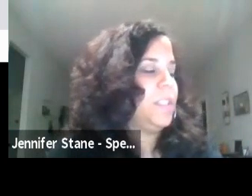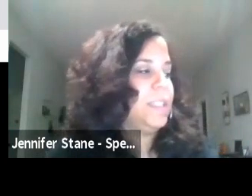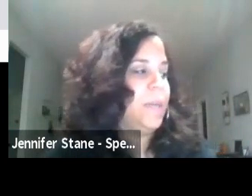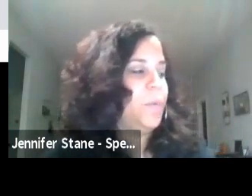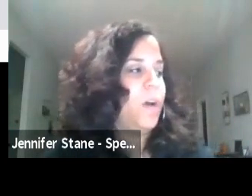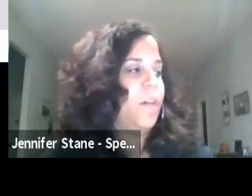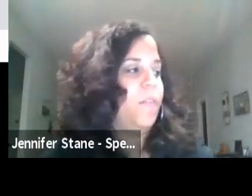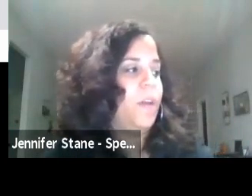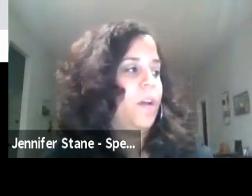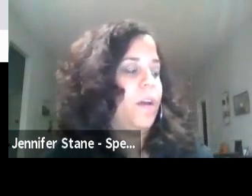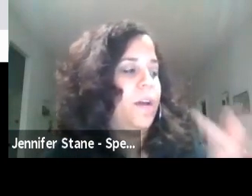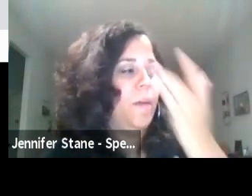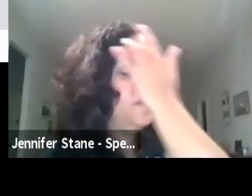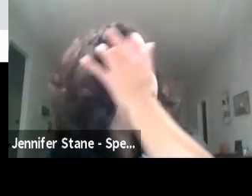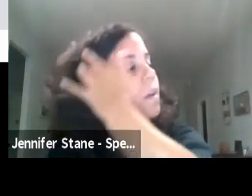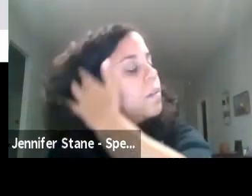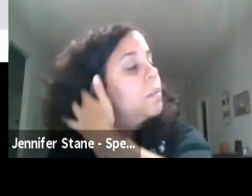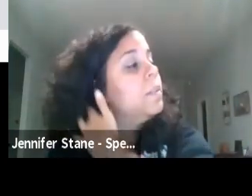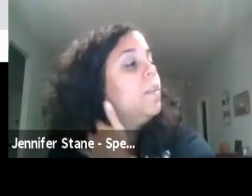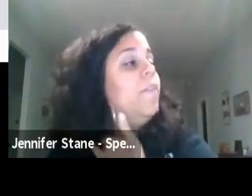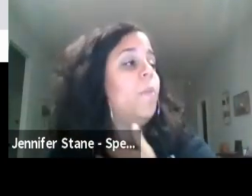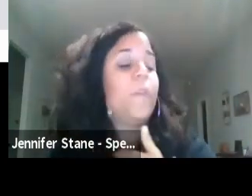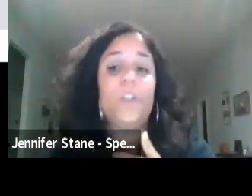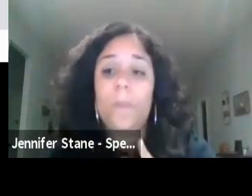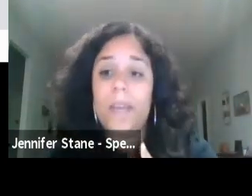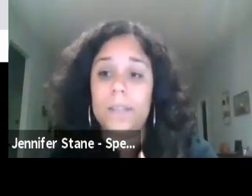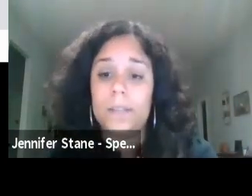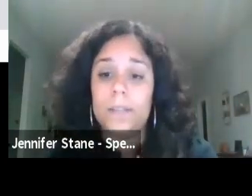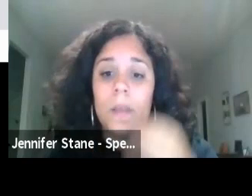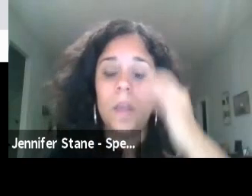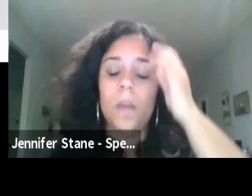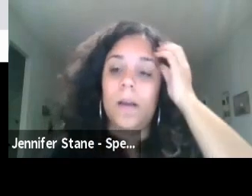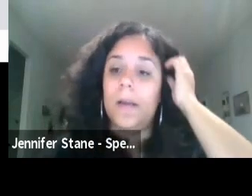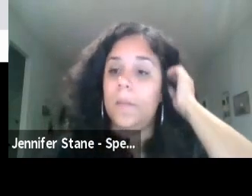So this is an example of the the foam-free toothpaste.